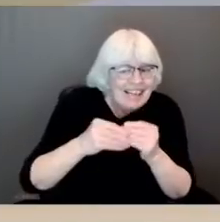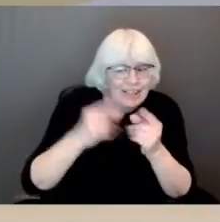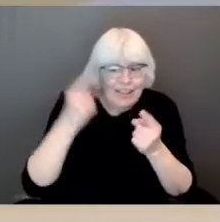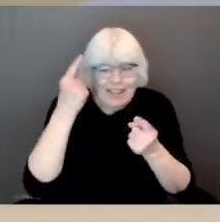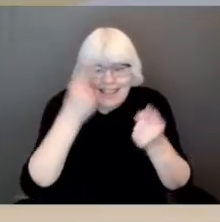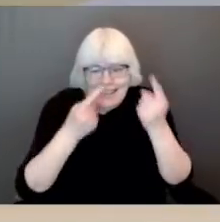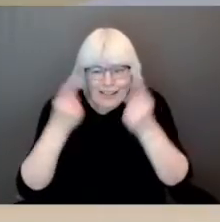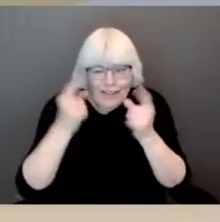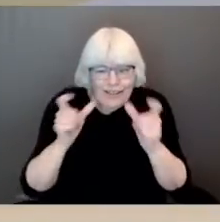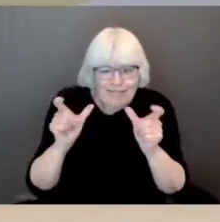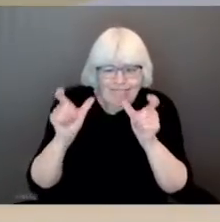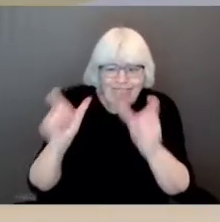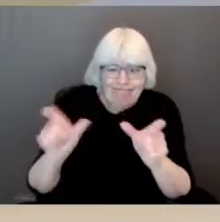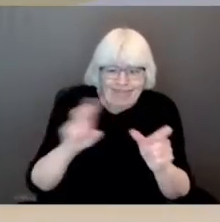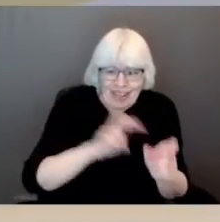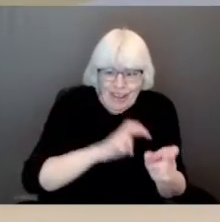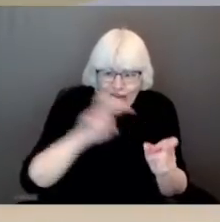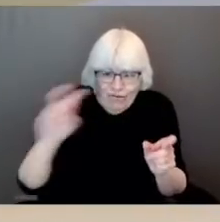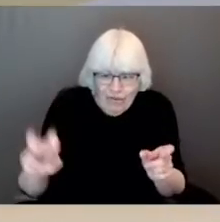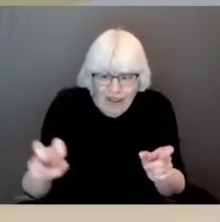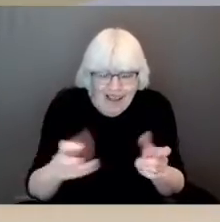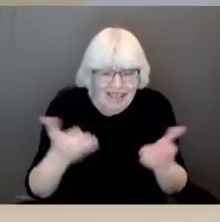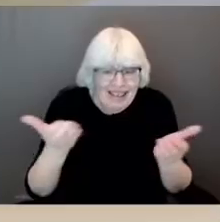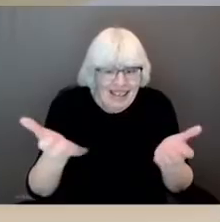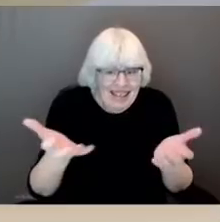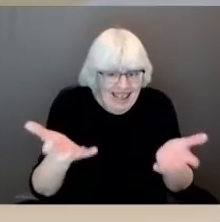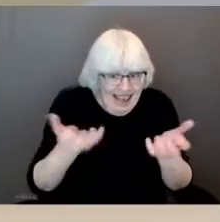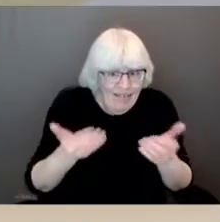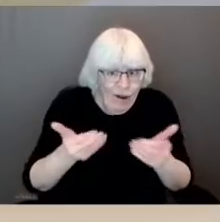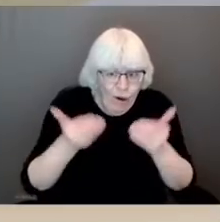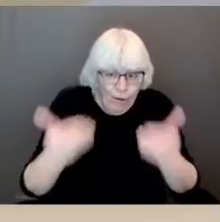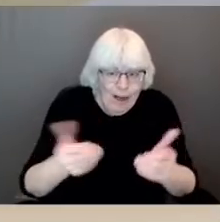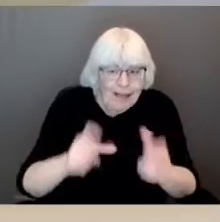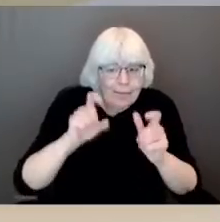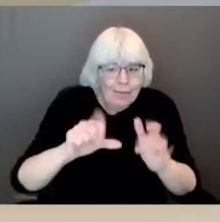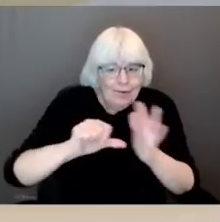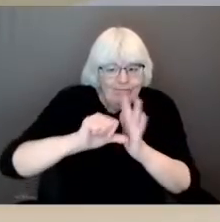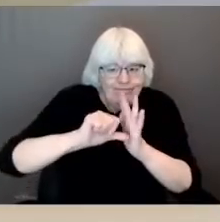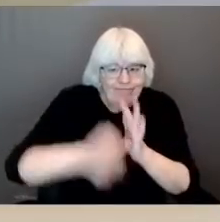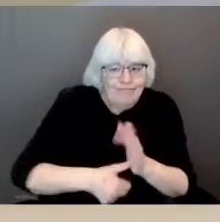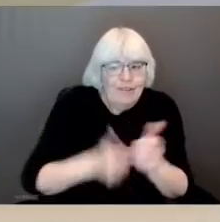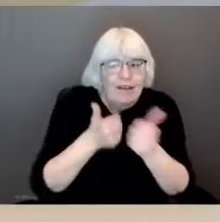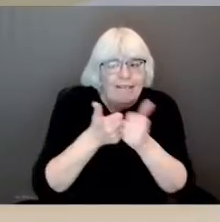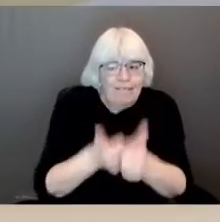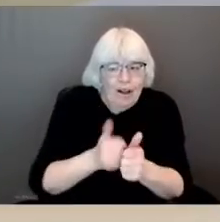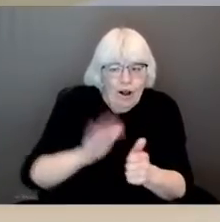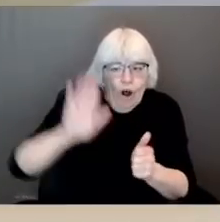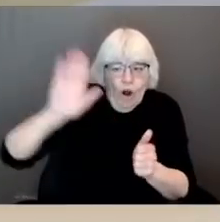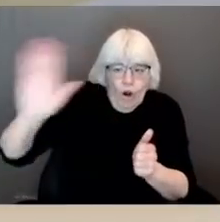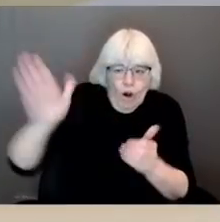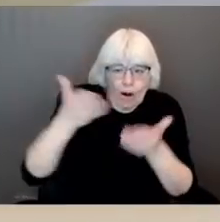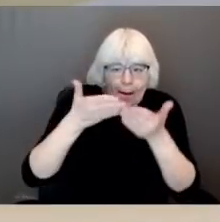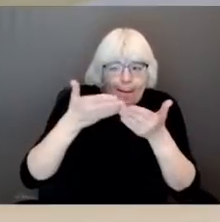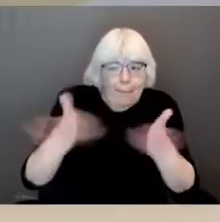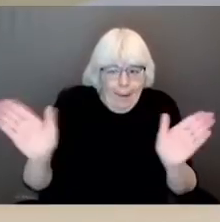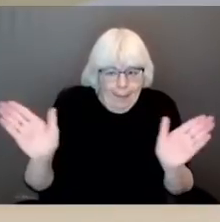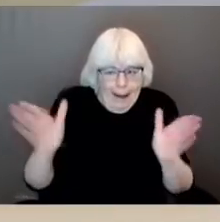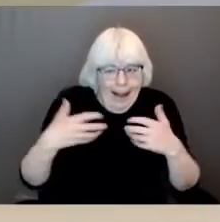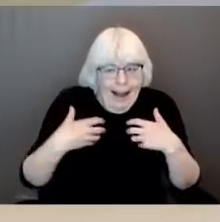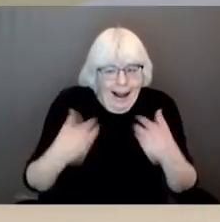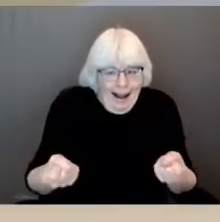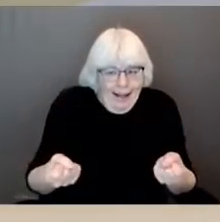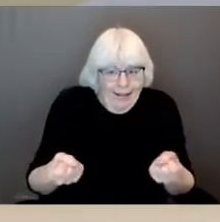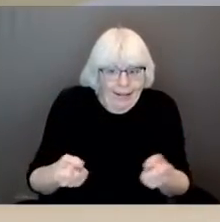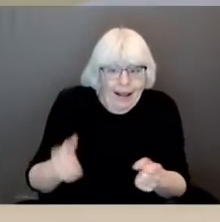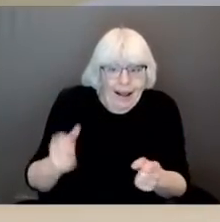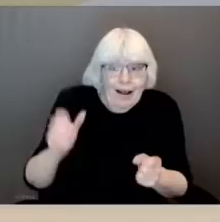do travel, the importance of following public health measures and getting tested when you come back here. And